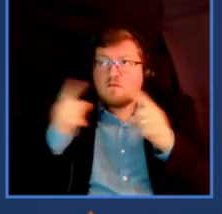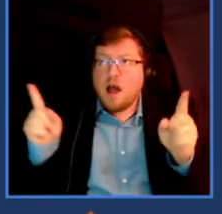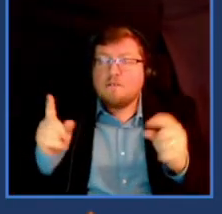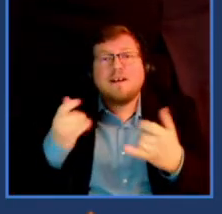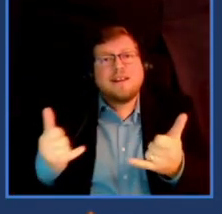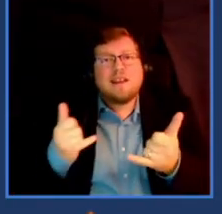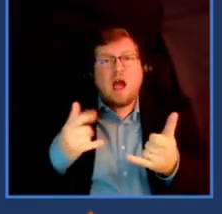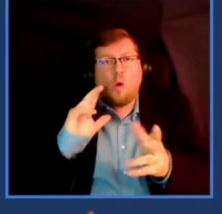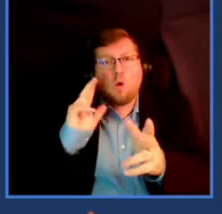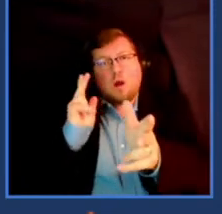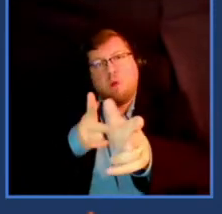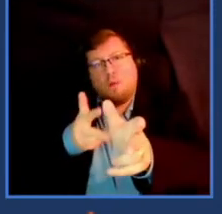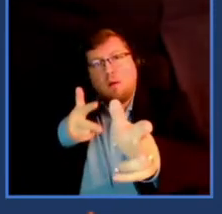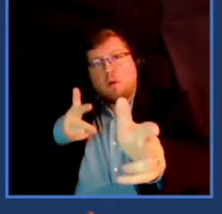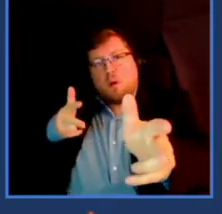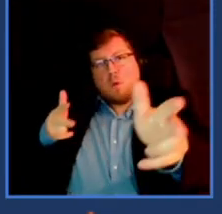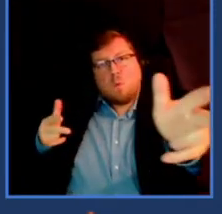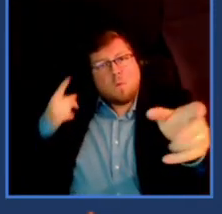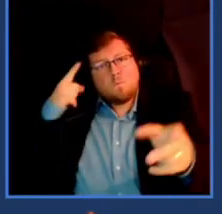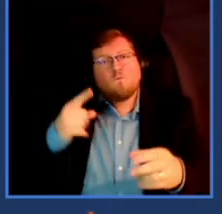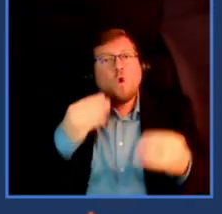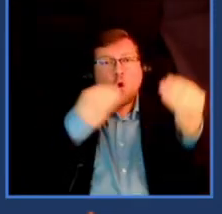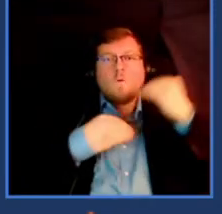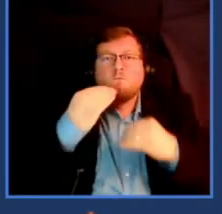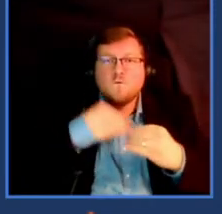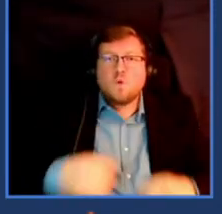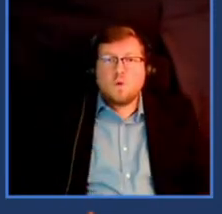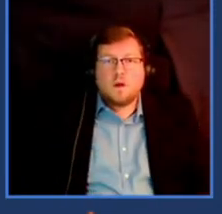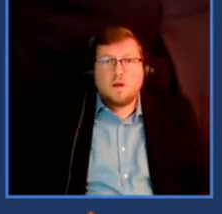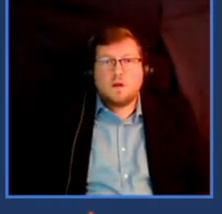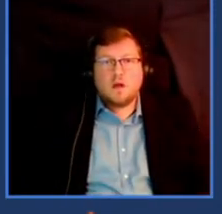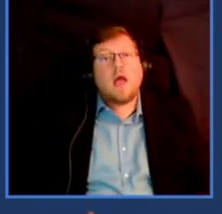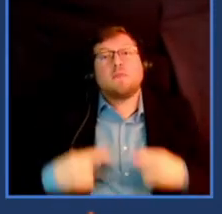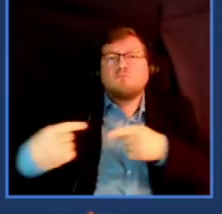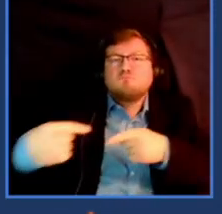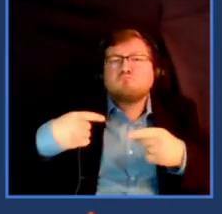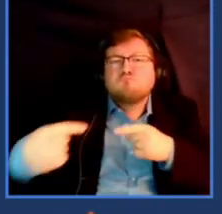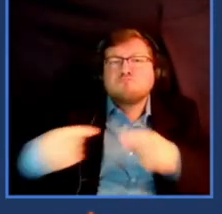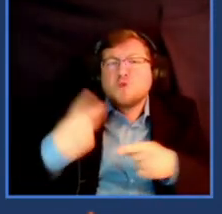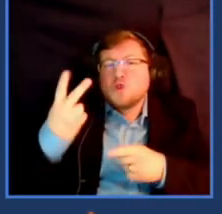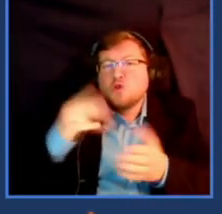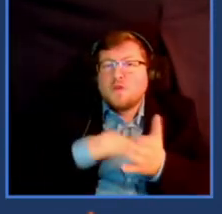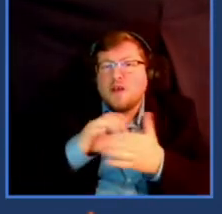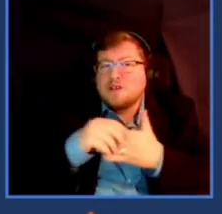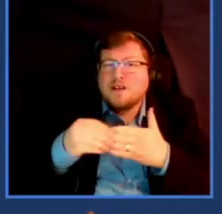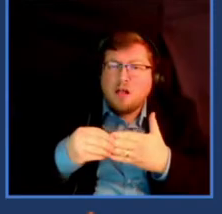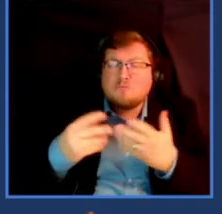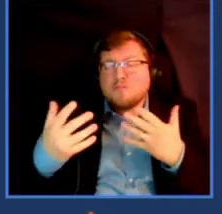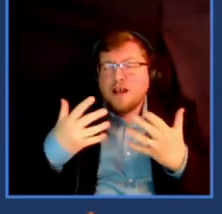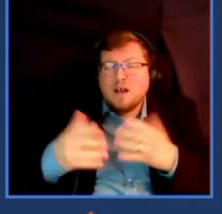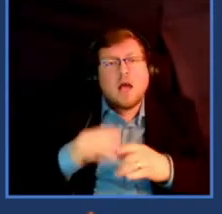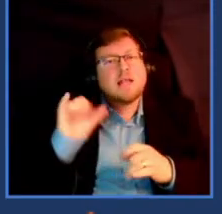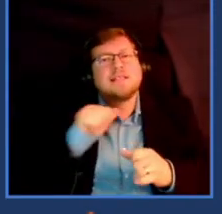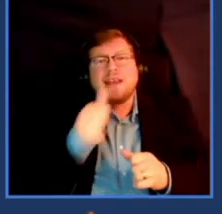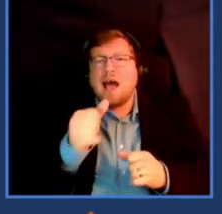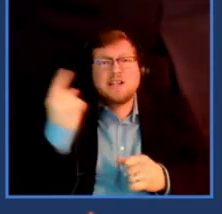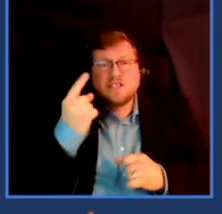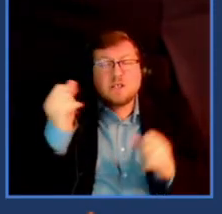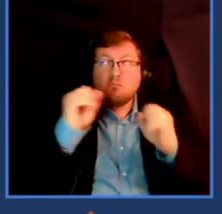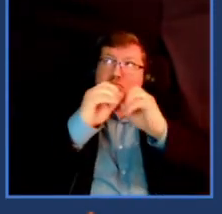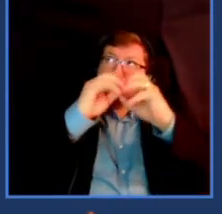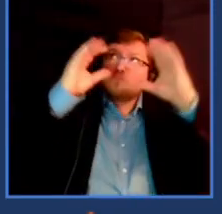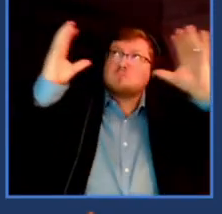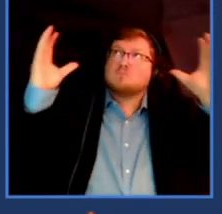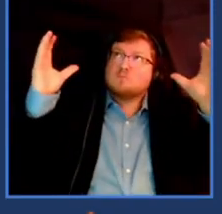food in America. And the debate over $2,000 isn't some abstract debate in Washington. It's about